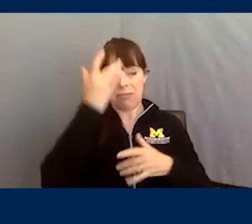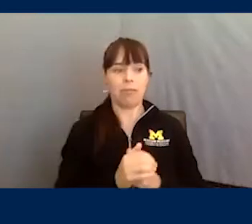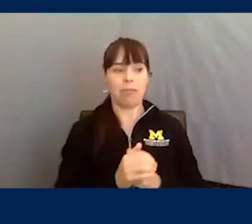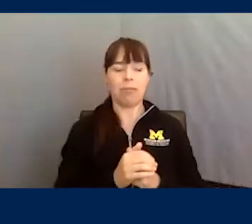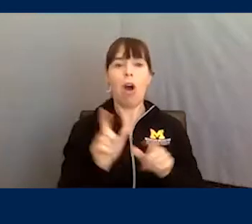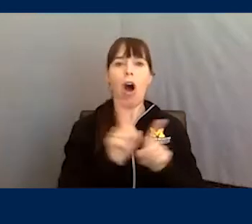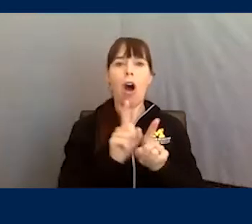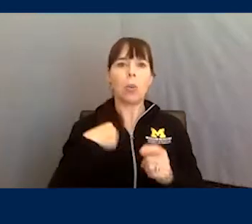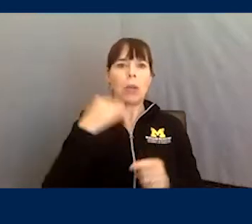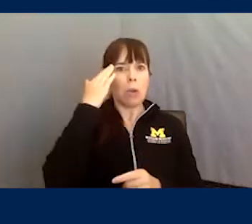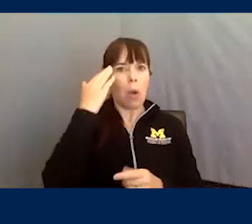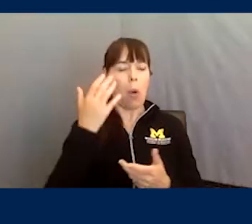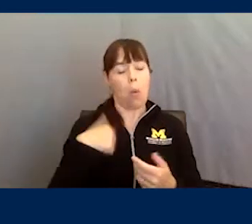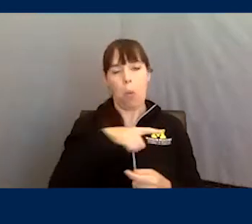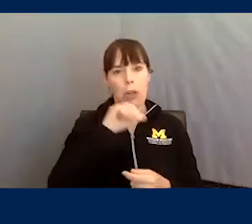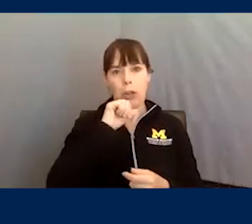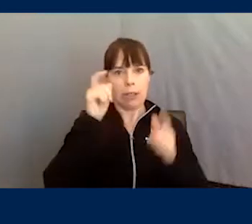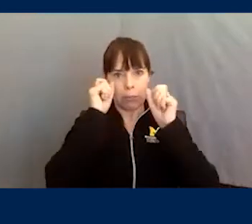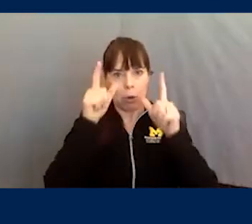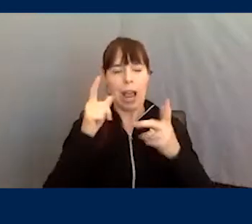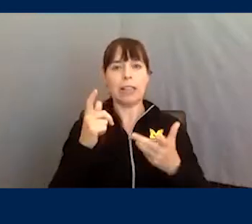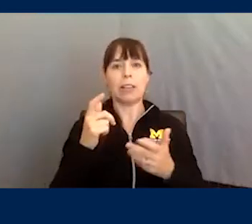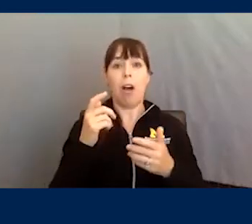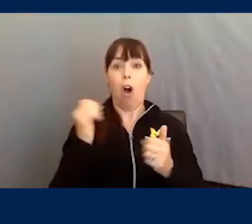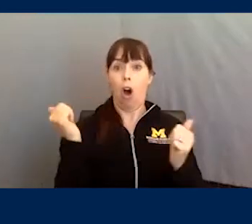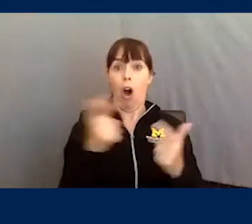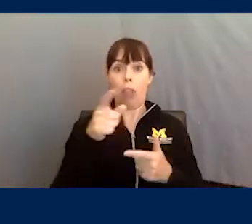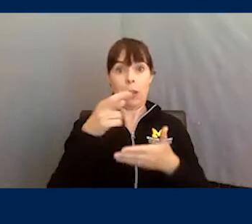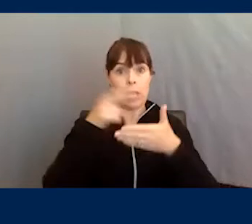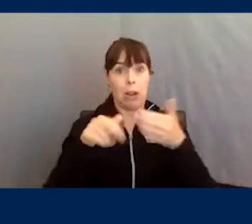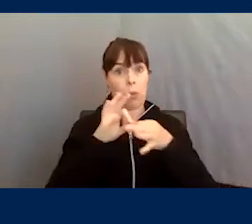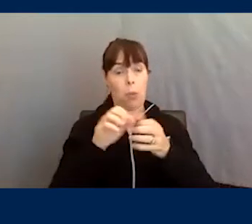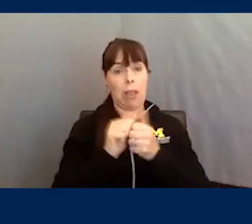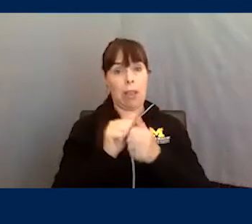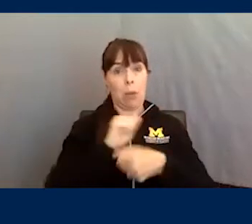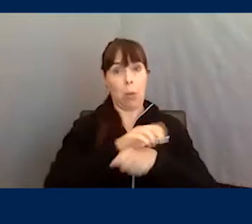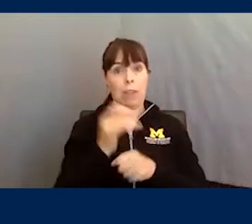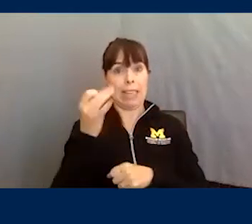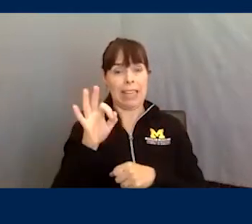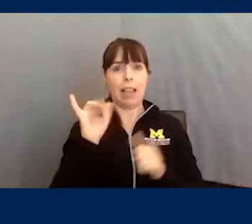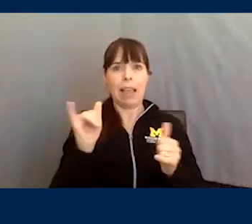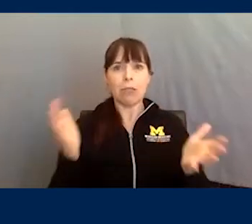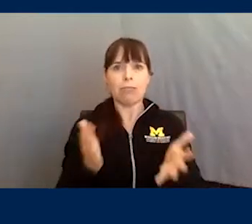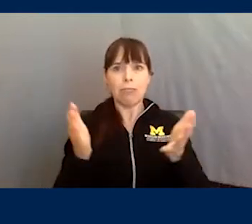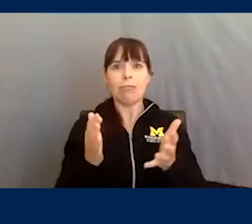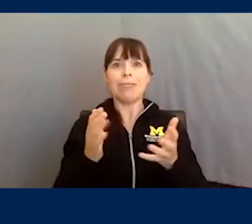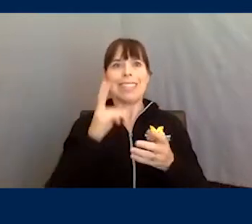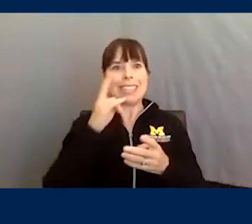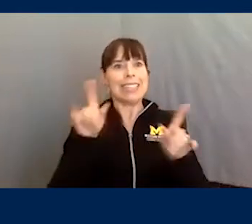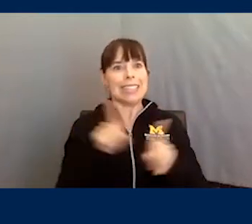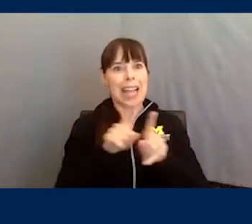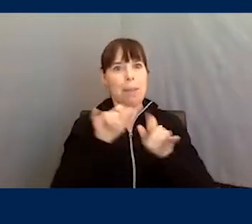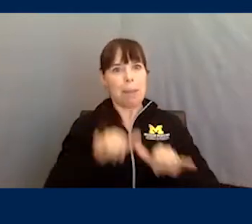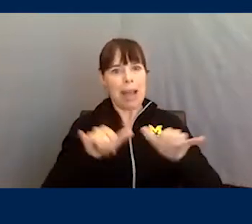also know and are not surprised by the fact that all of these outcomes related to COVID-19 are driven and patterned by the same